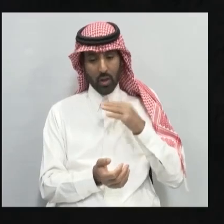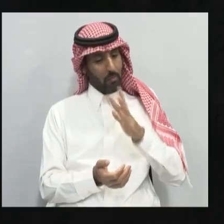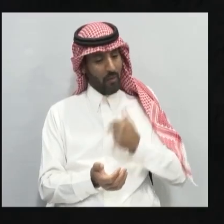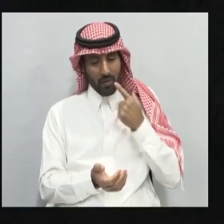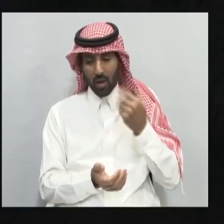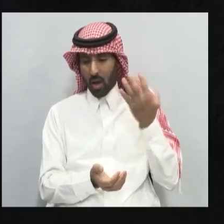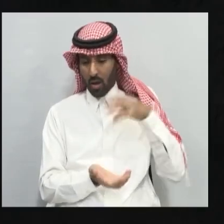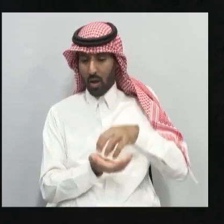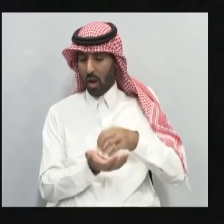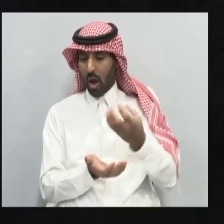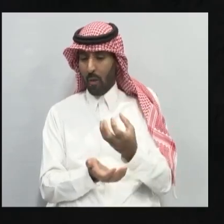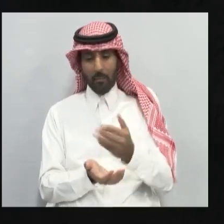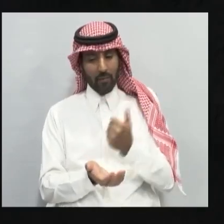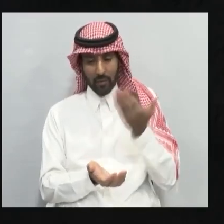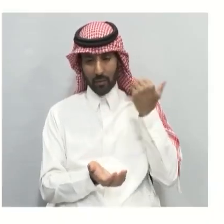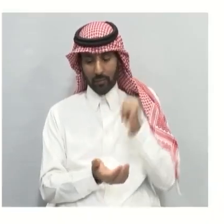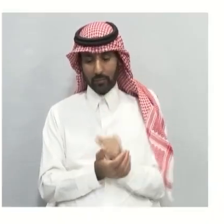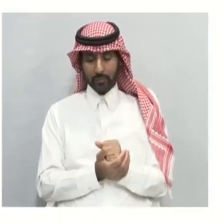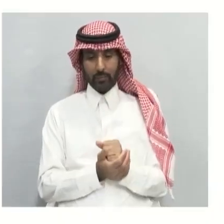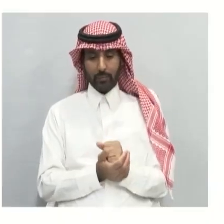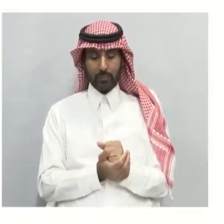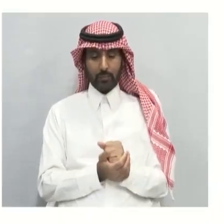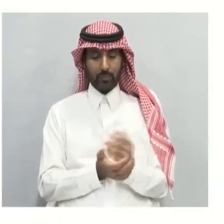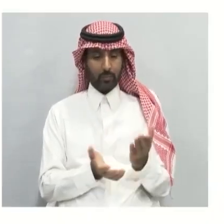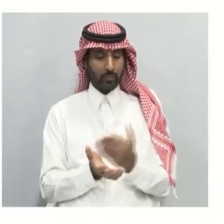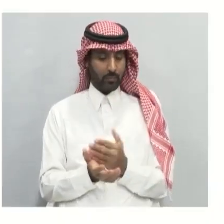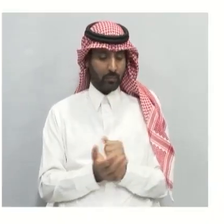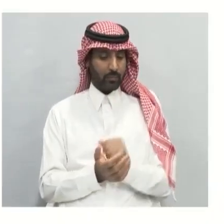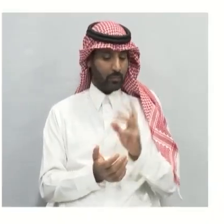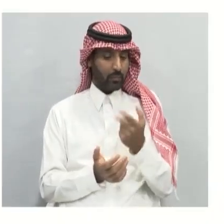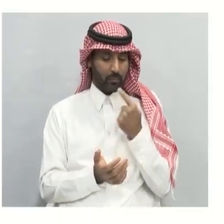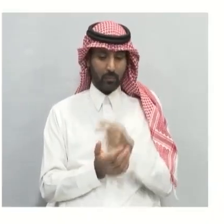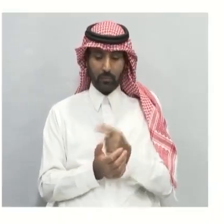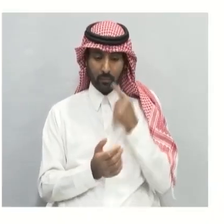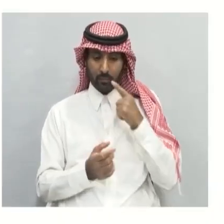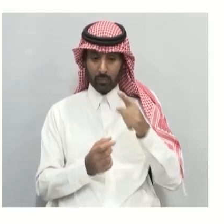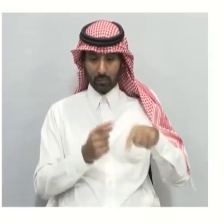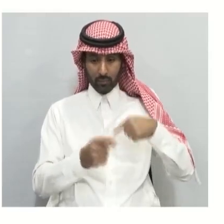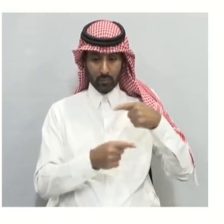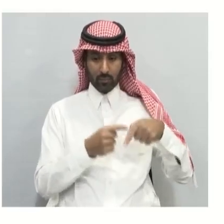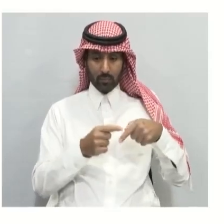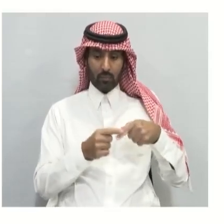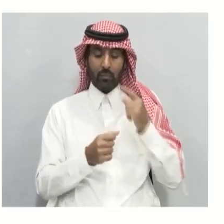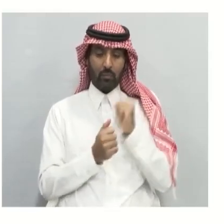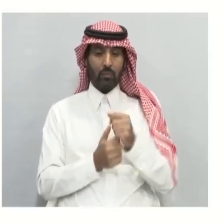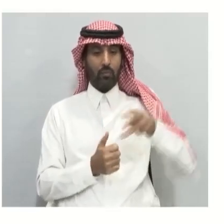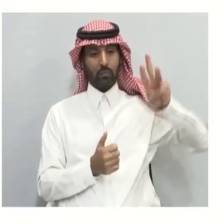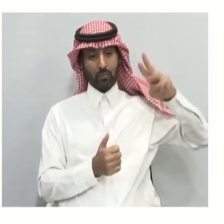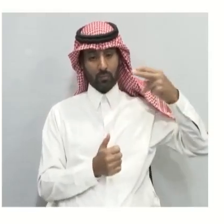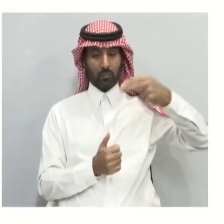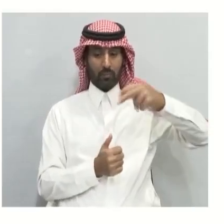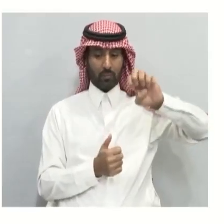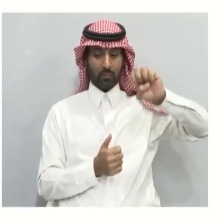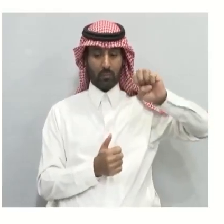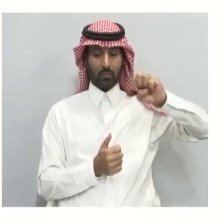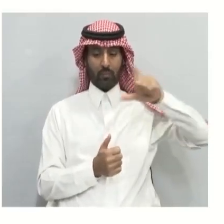haven't invented that thing or discovered that thing. So, how about our lives will look like without the wheel? Let's go